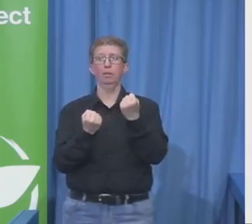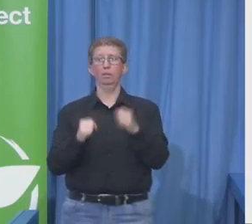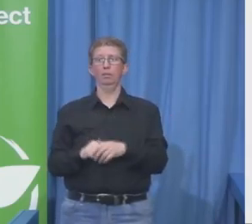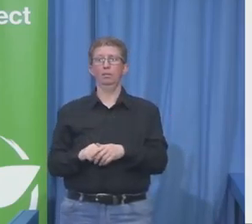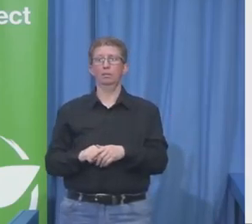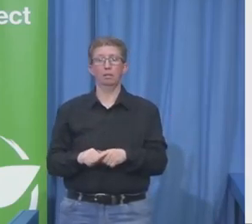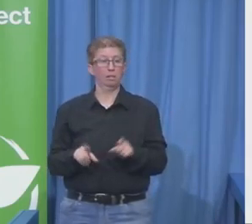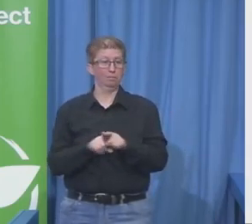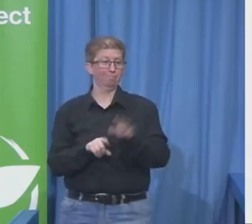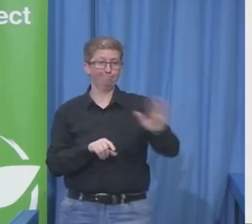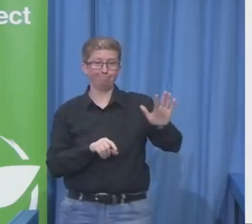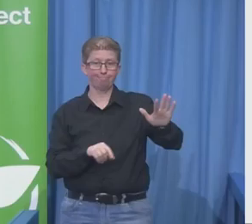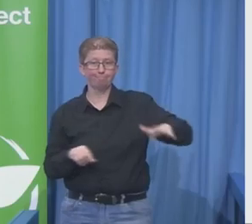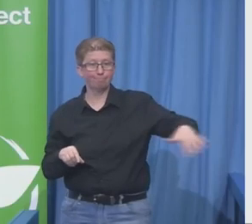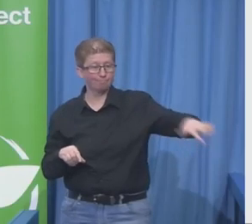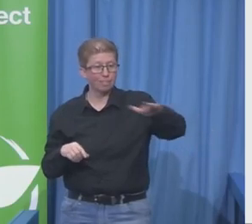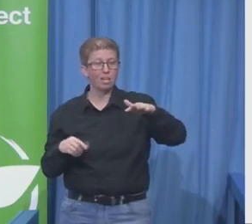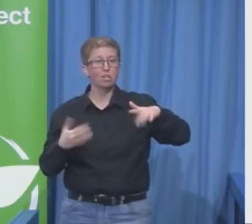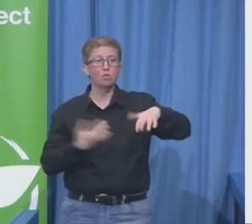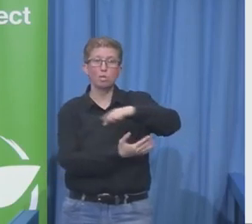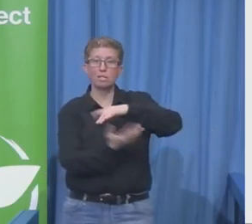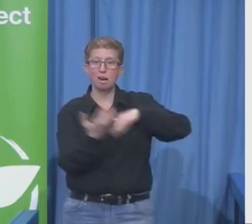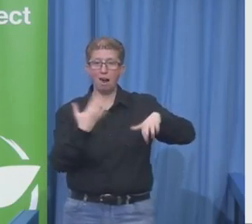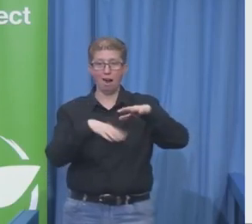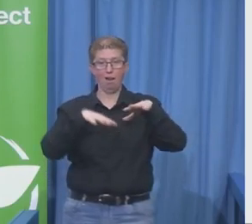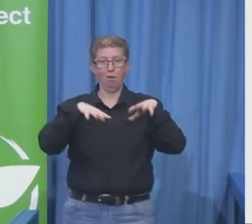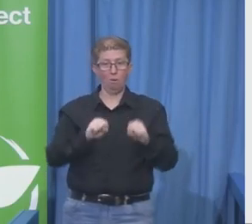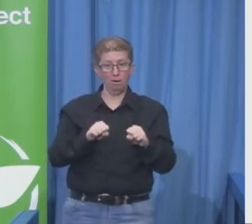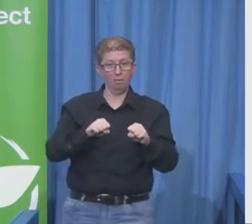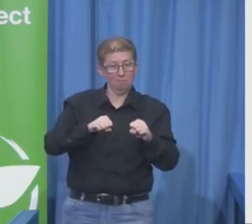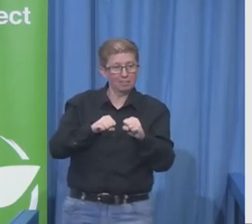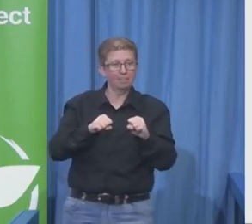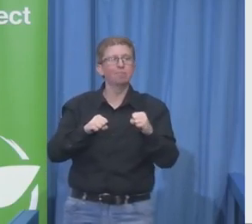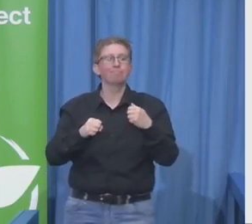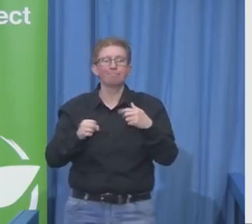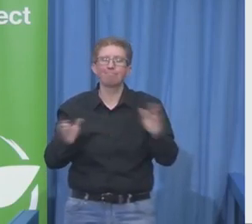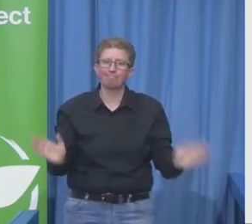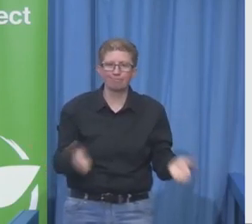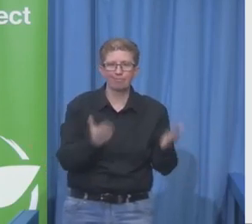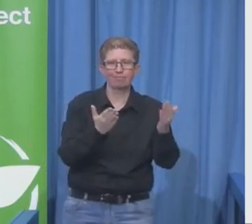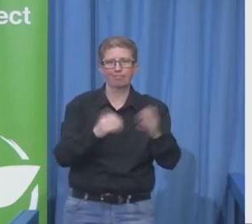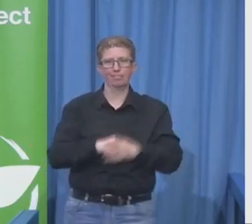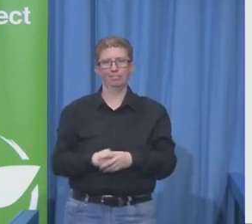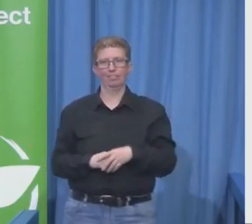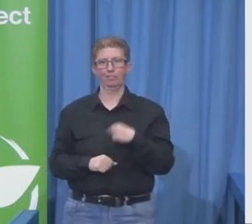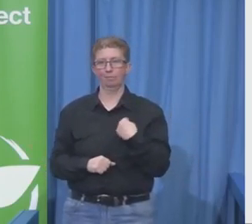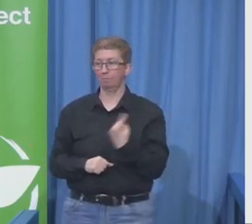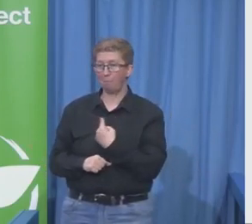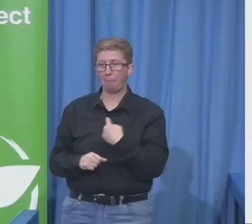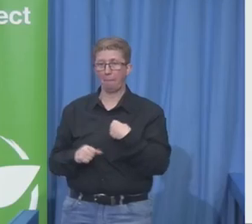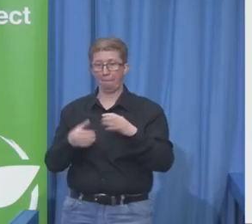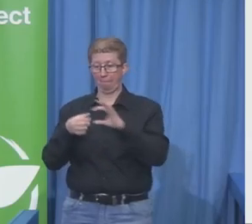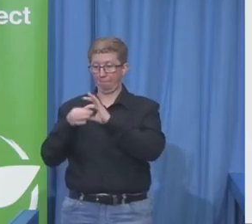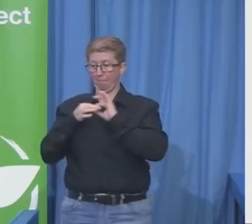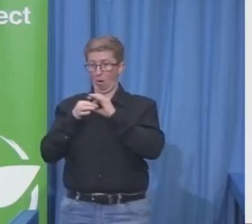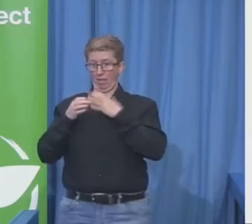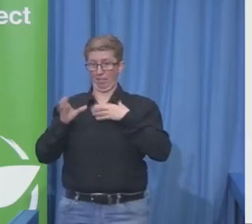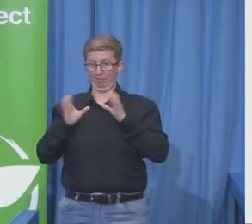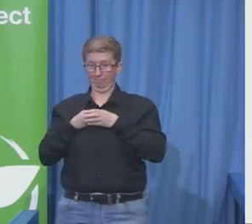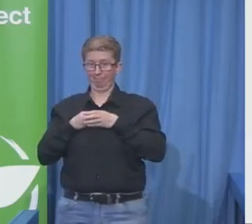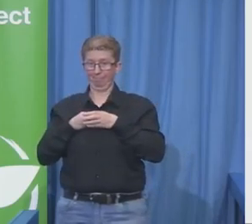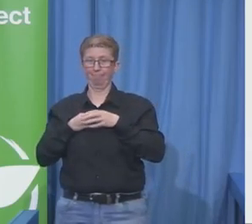goal setting, self-management, communication strategies, conflict management, and so on. Also, managers